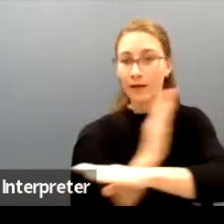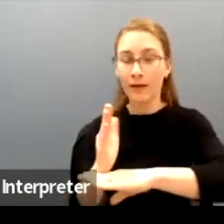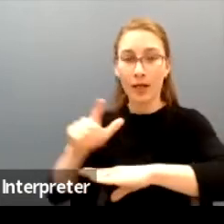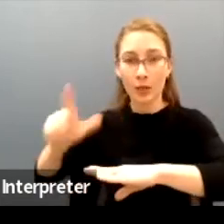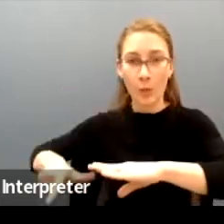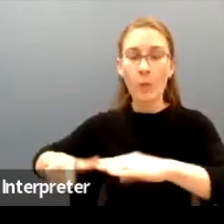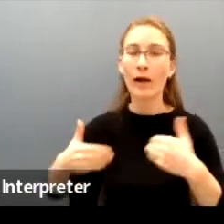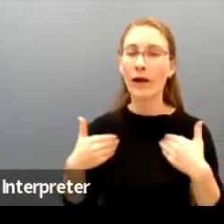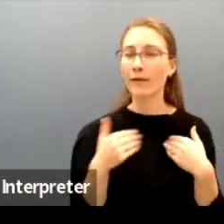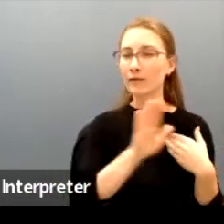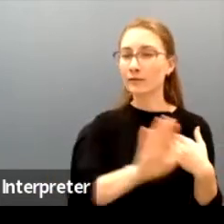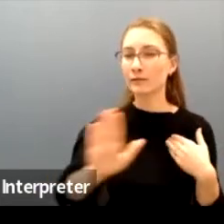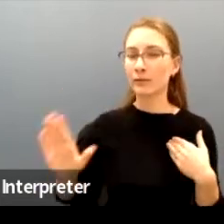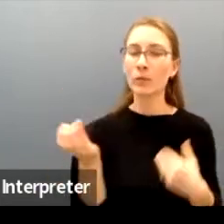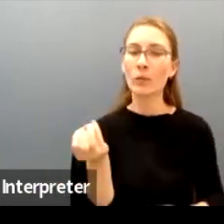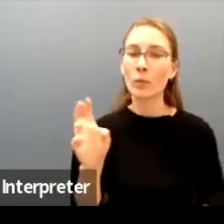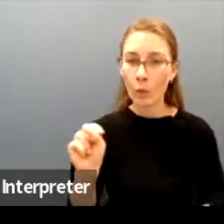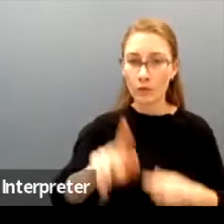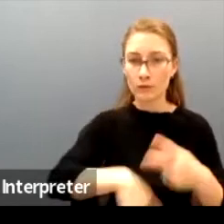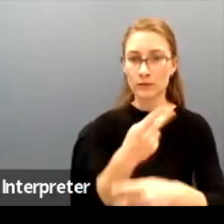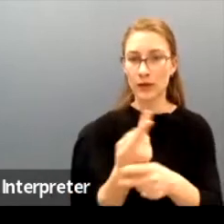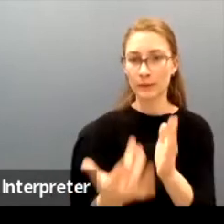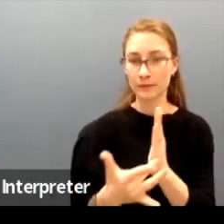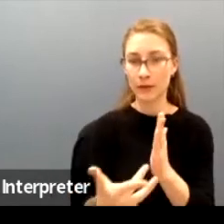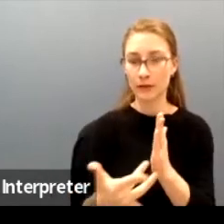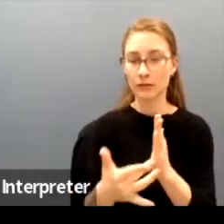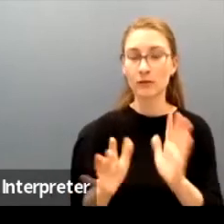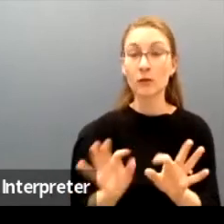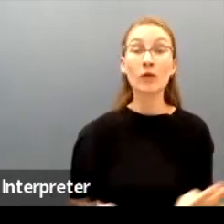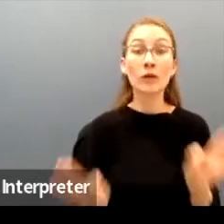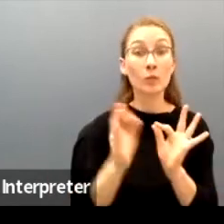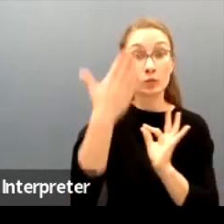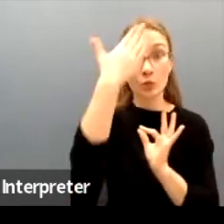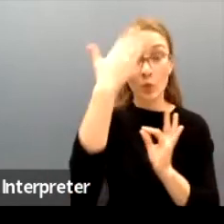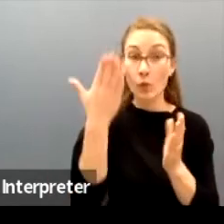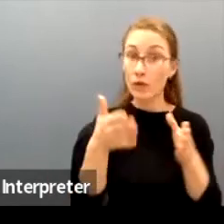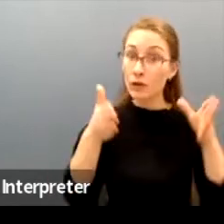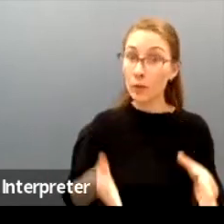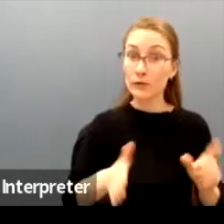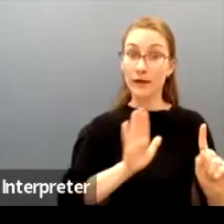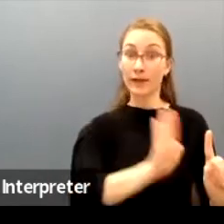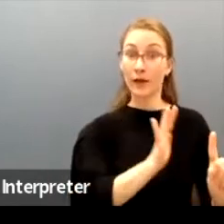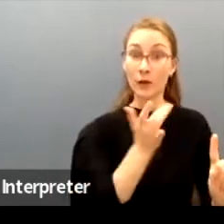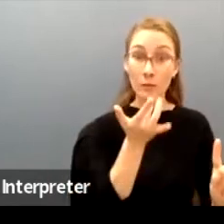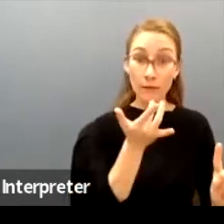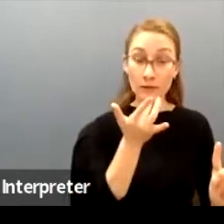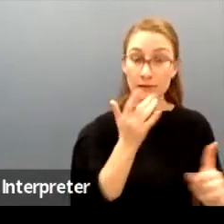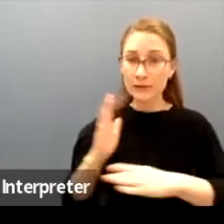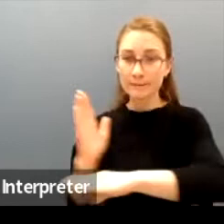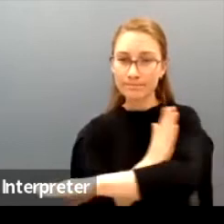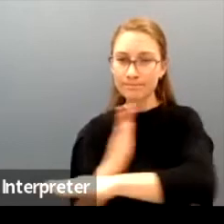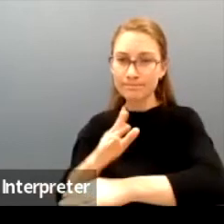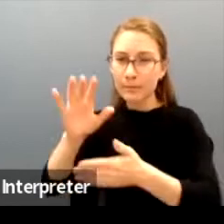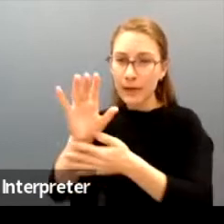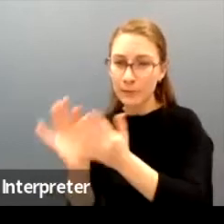familiar as you can with these different types of devices, especially if you know a user who's having one. Try to loan one out yourself and see, how can